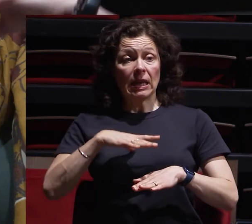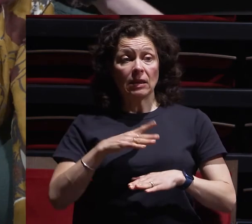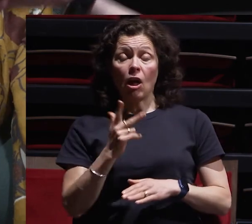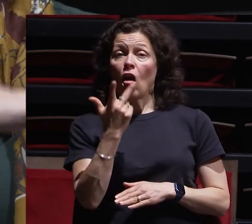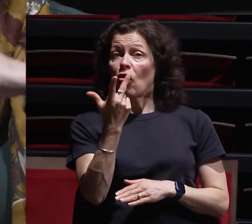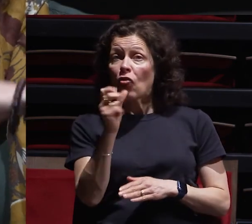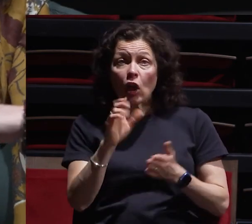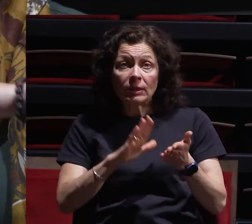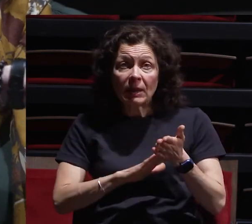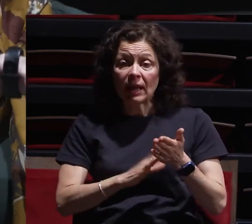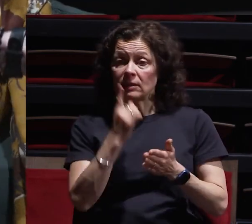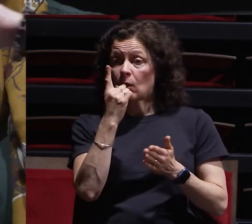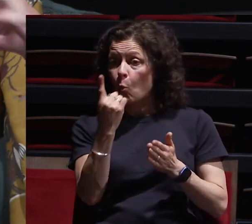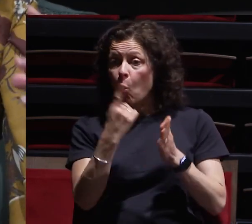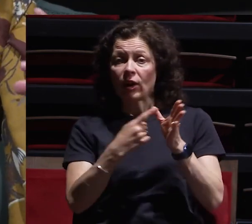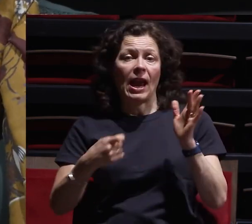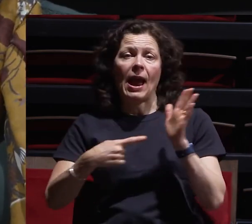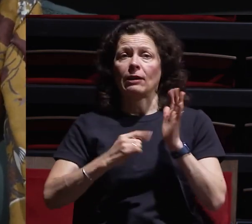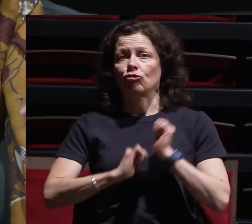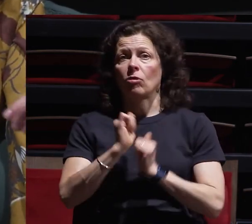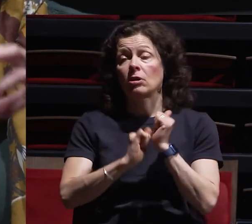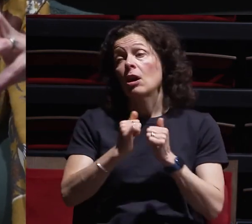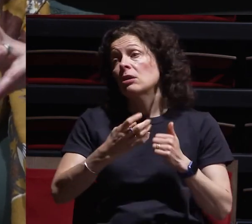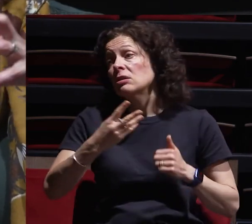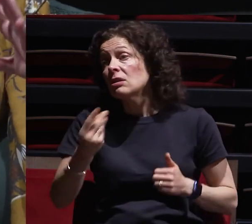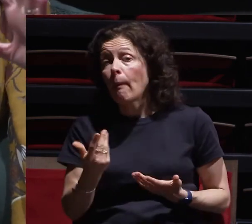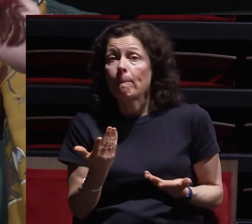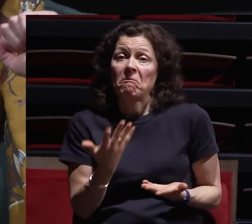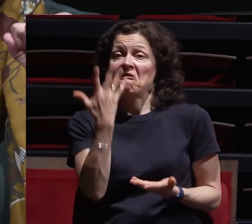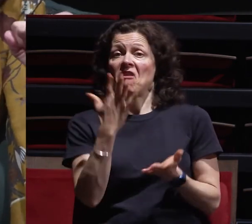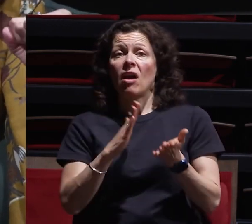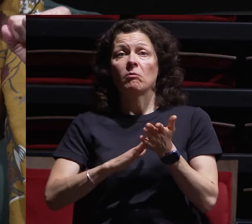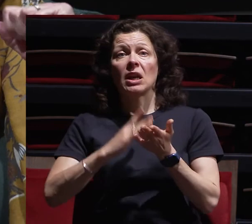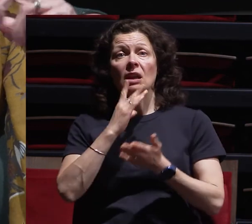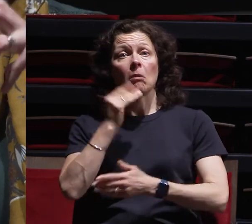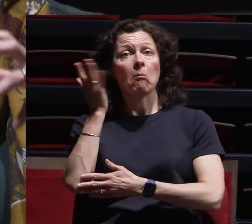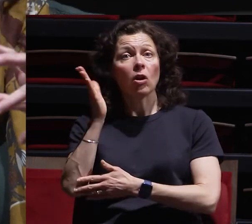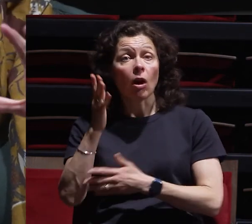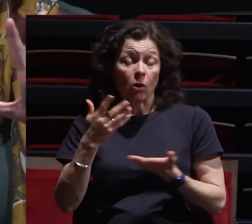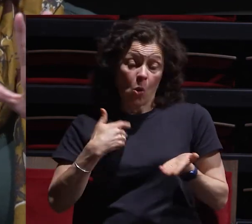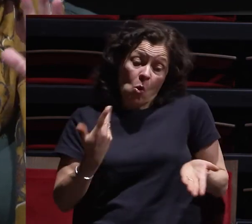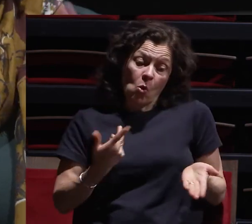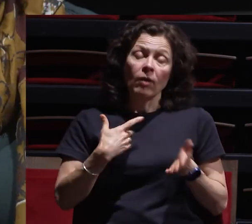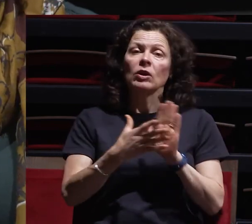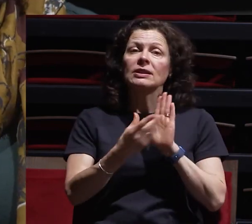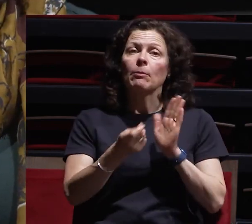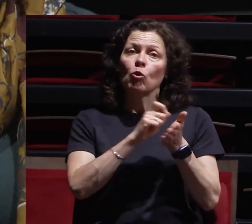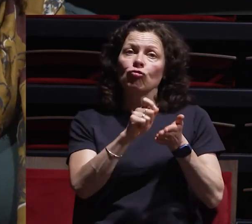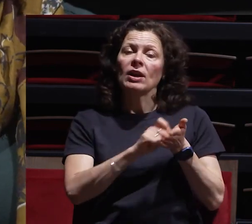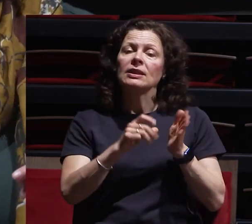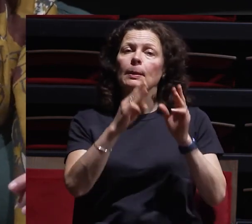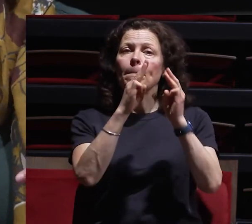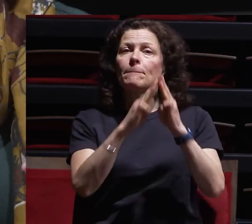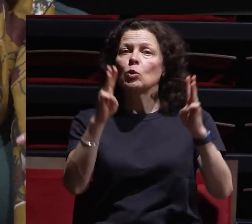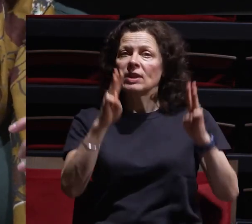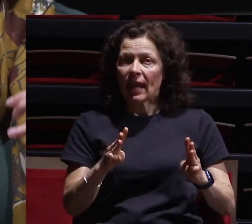need is a 30-minute, you know, one-act structure. Some are a 5-minute monologue. Sometimes, if you're writing something, when I